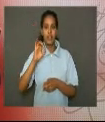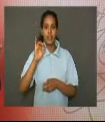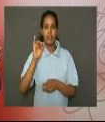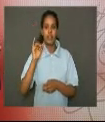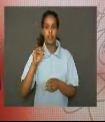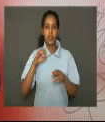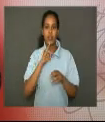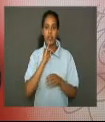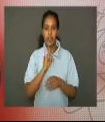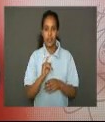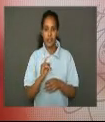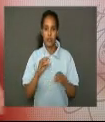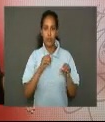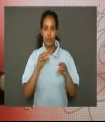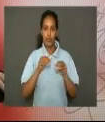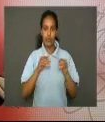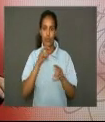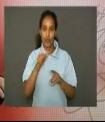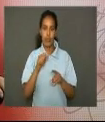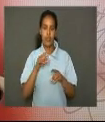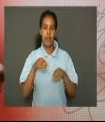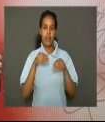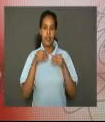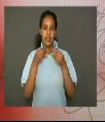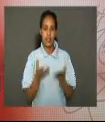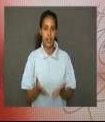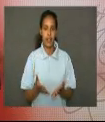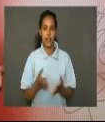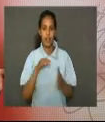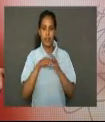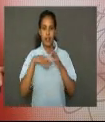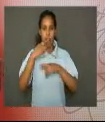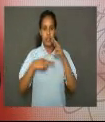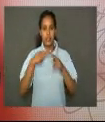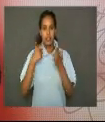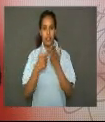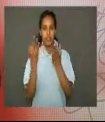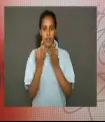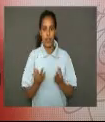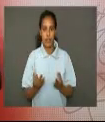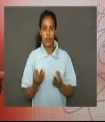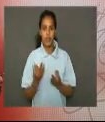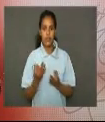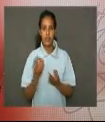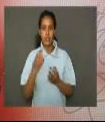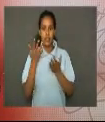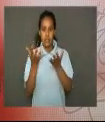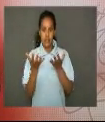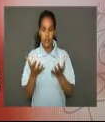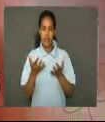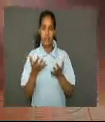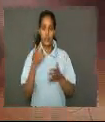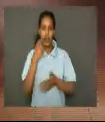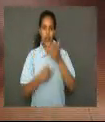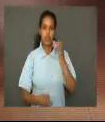Ineffective collisions do not result in a reaction that forms the desired product.